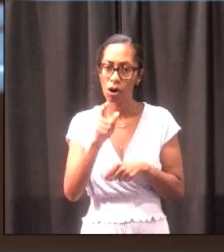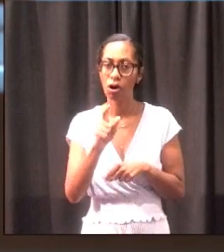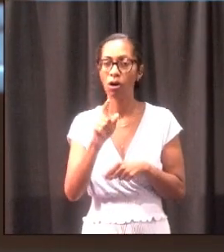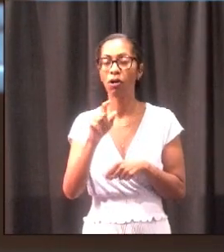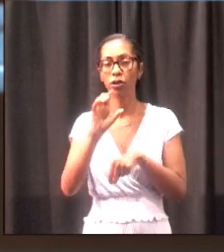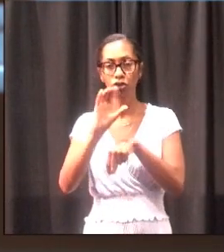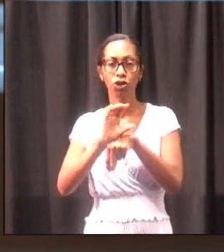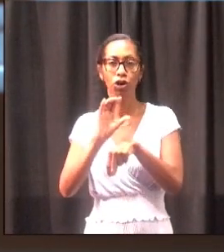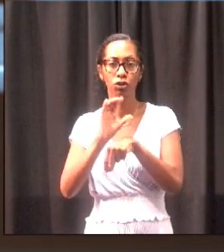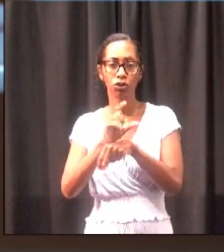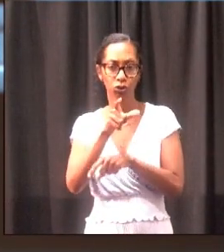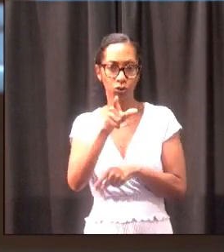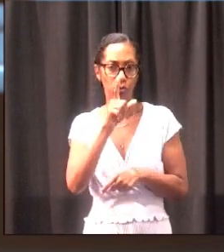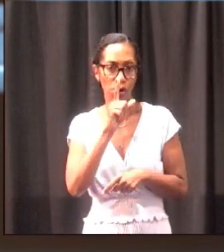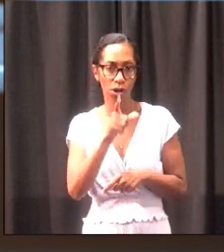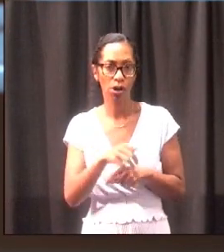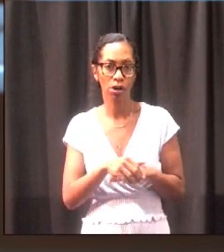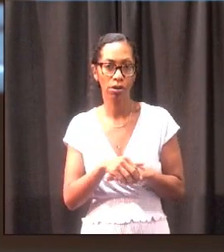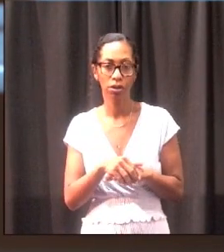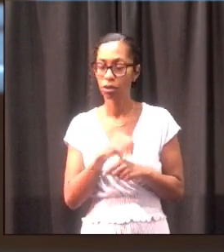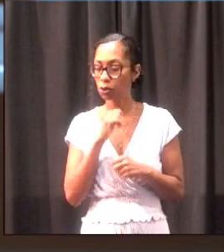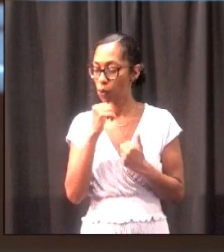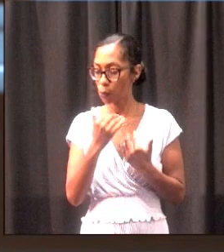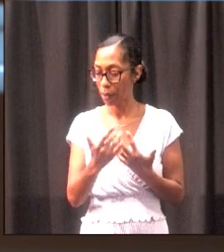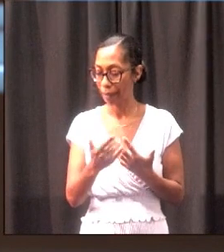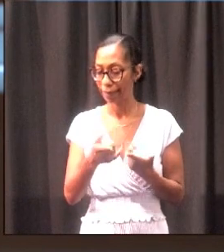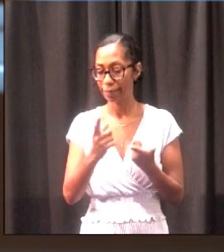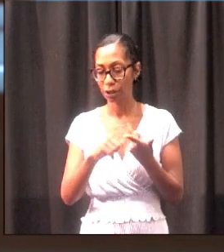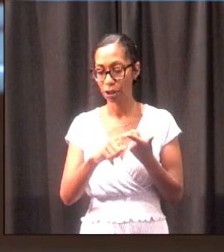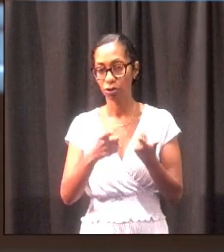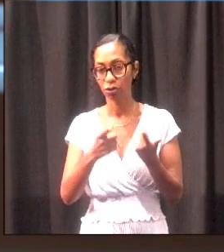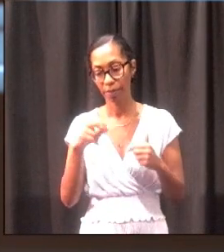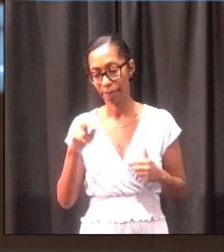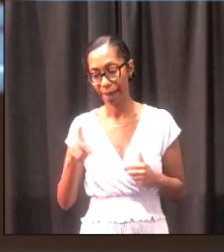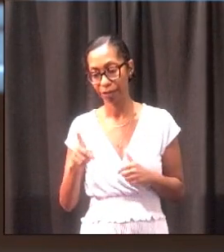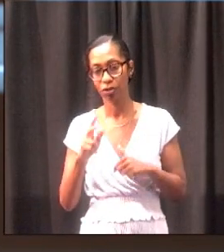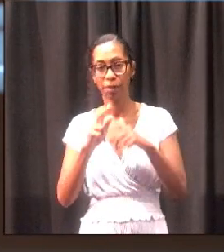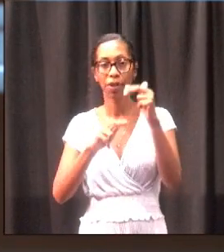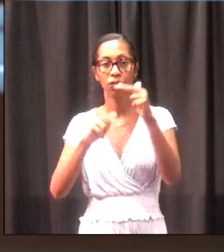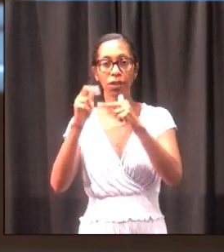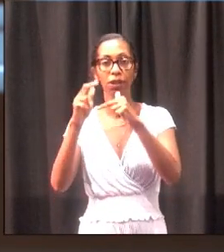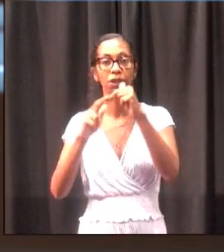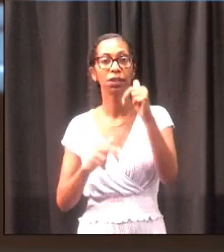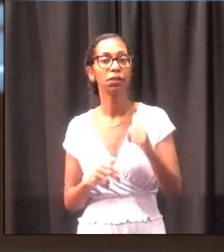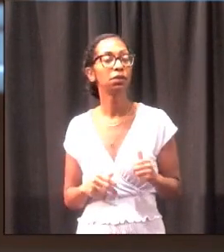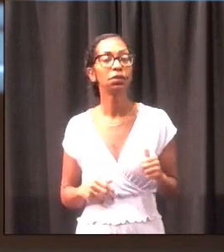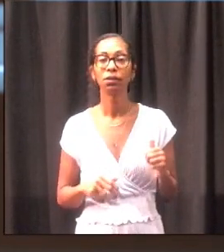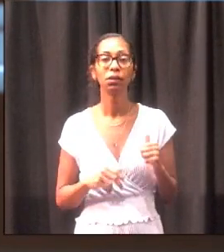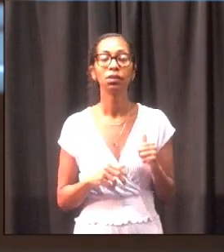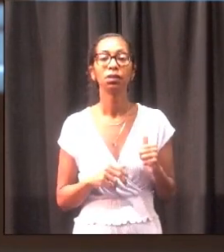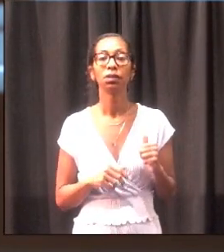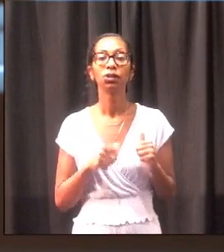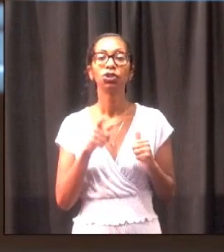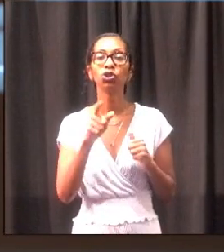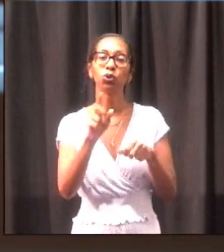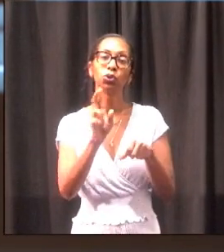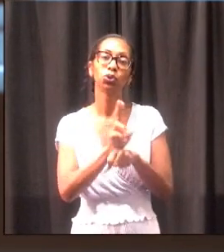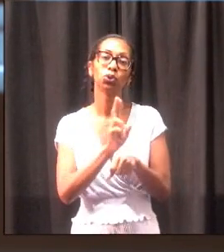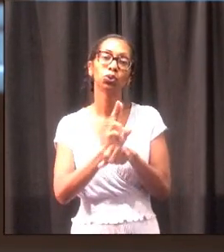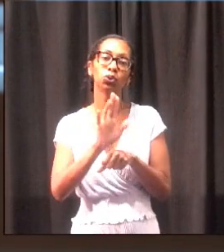We can't wait till we get back to the building to exercise the gift. You got to exercise